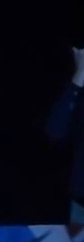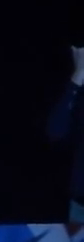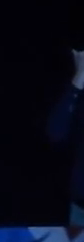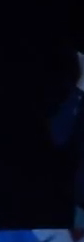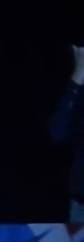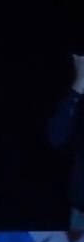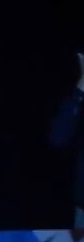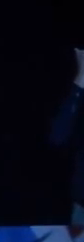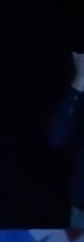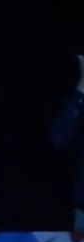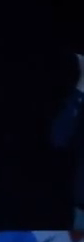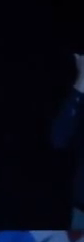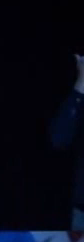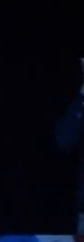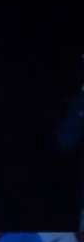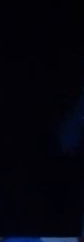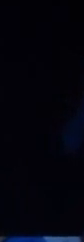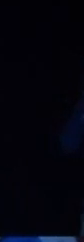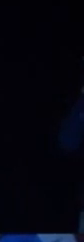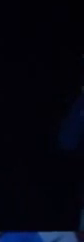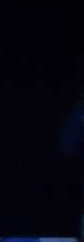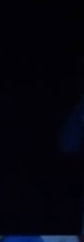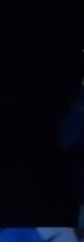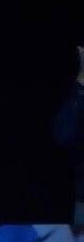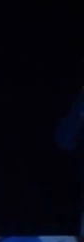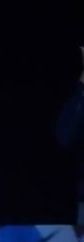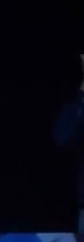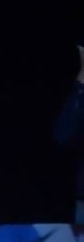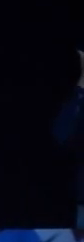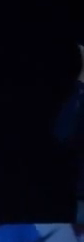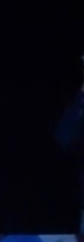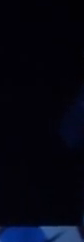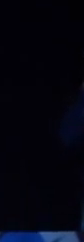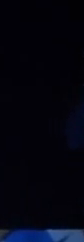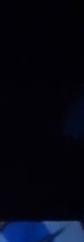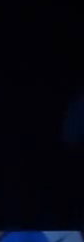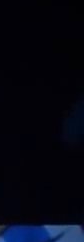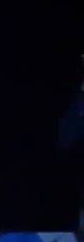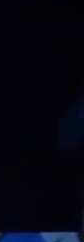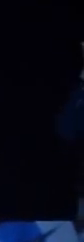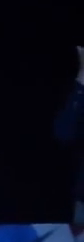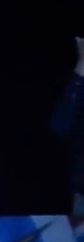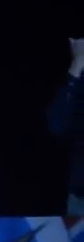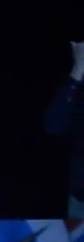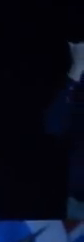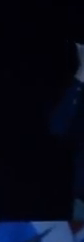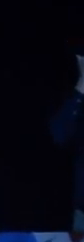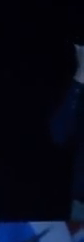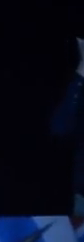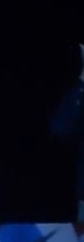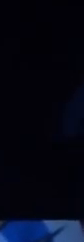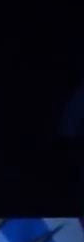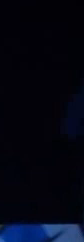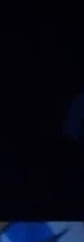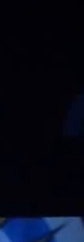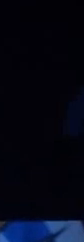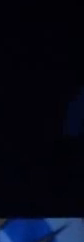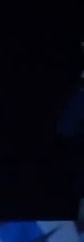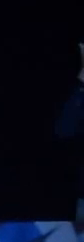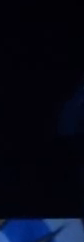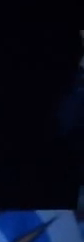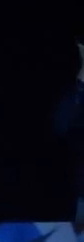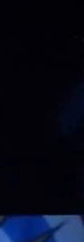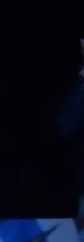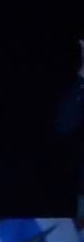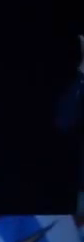And you do the math, people. 400,000 times 172 deaths. That's a lot of